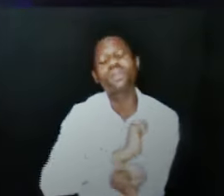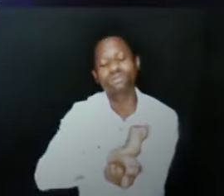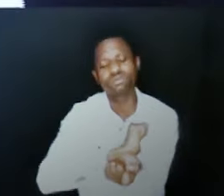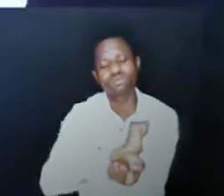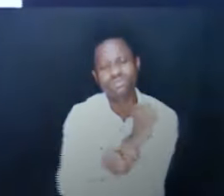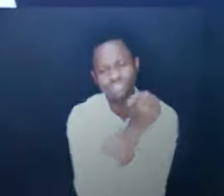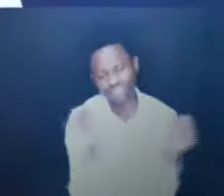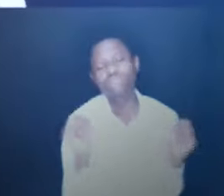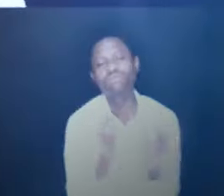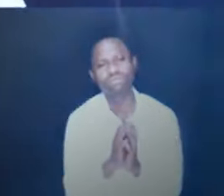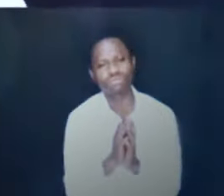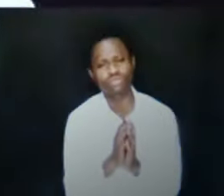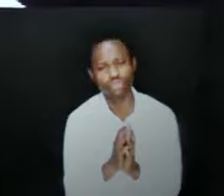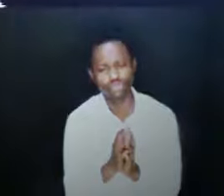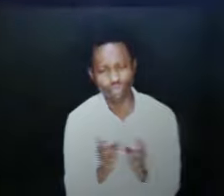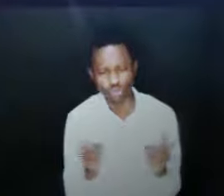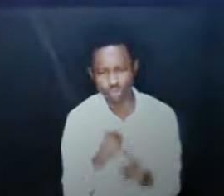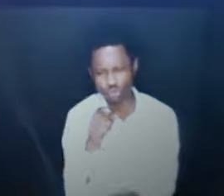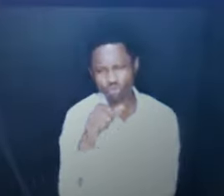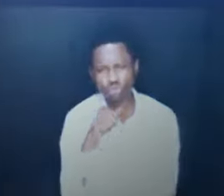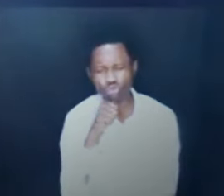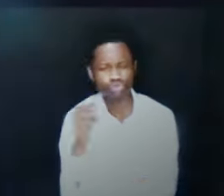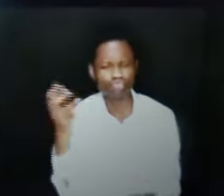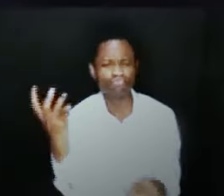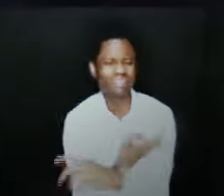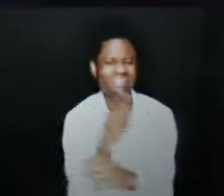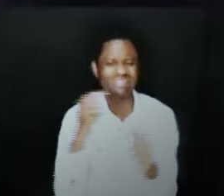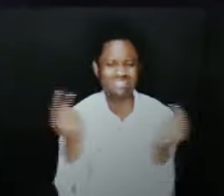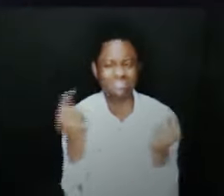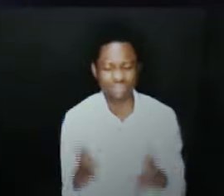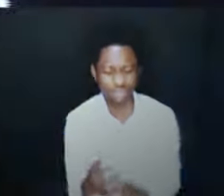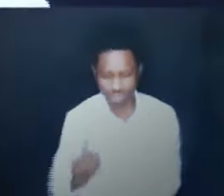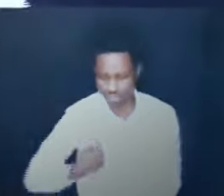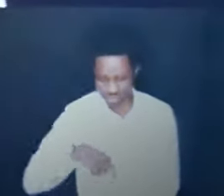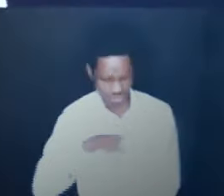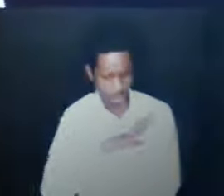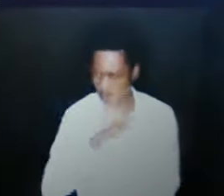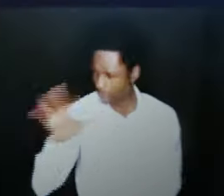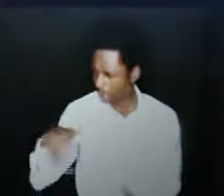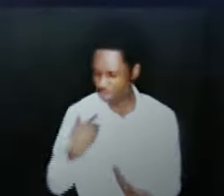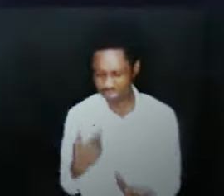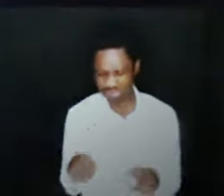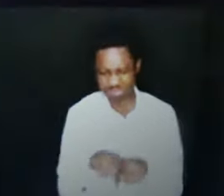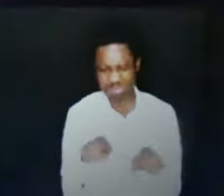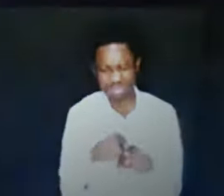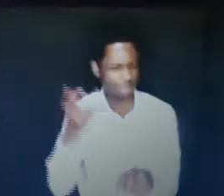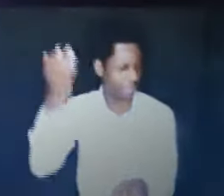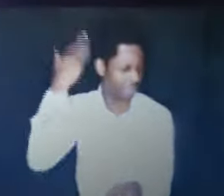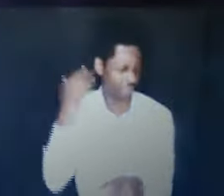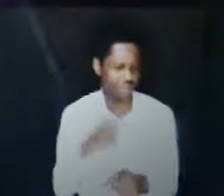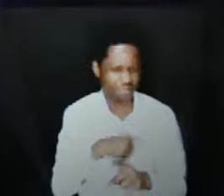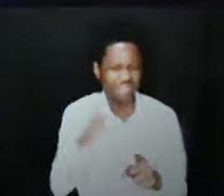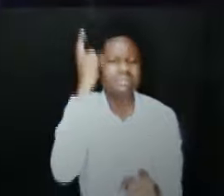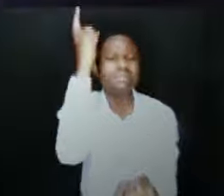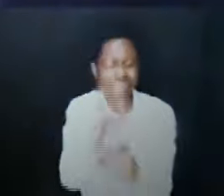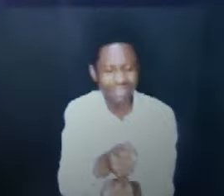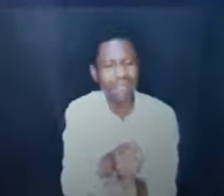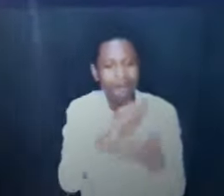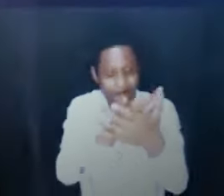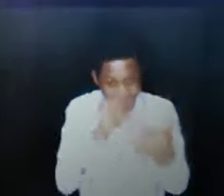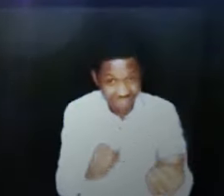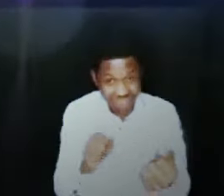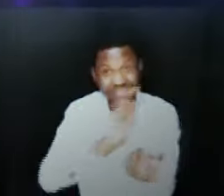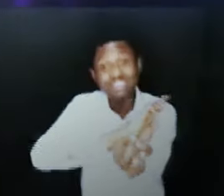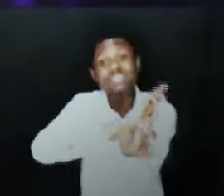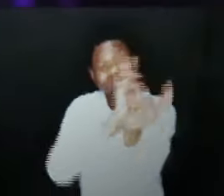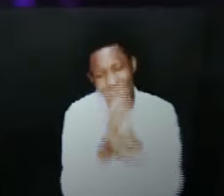not the worst of sinners. We were like you. But just believe and repent, and you will, your life will never be